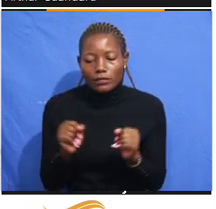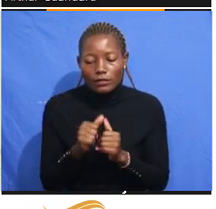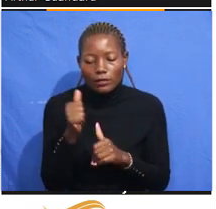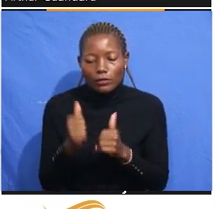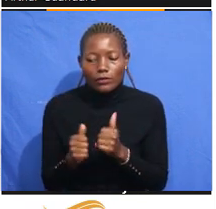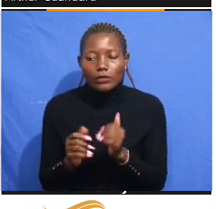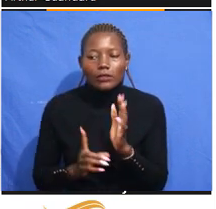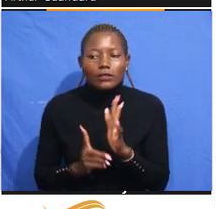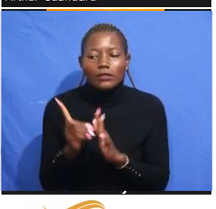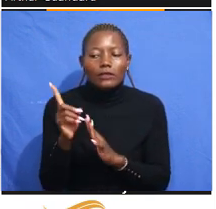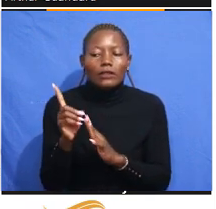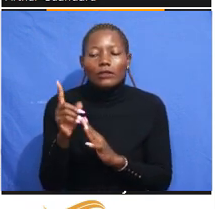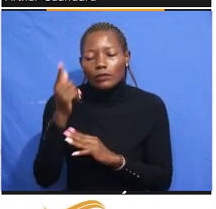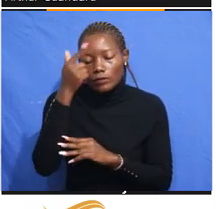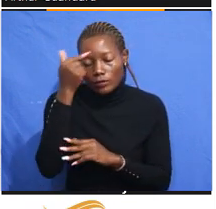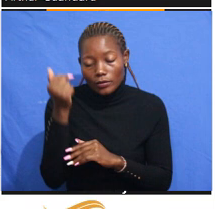developed because